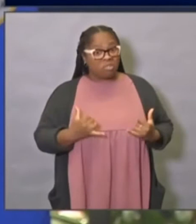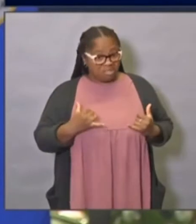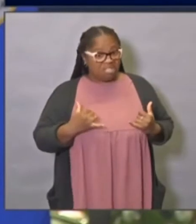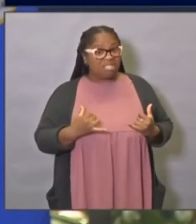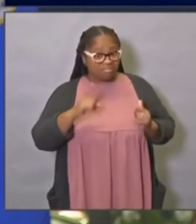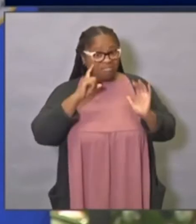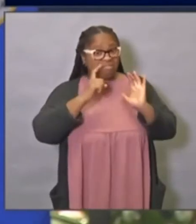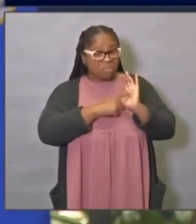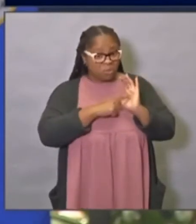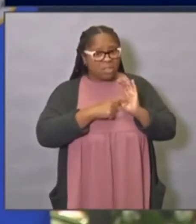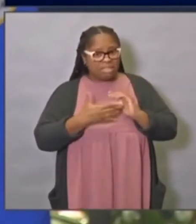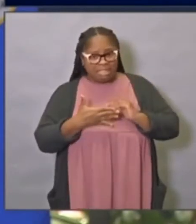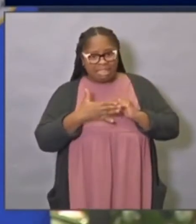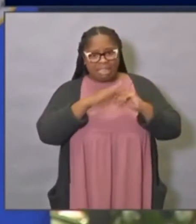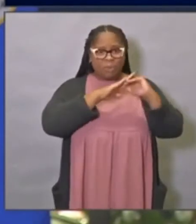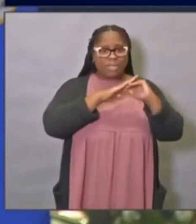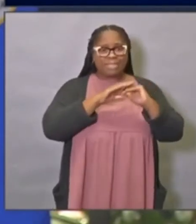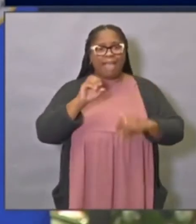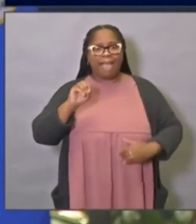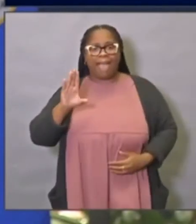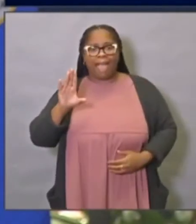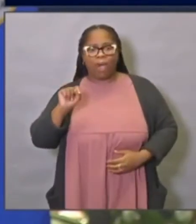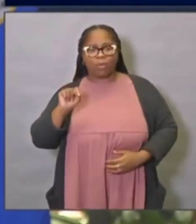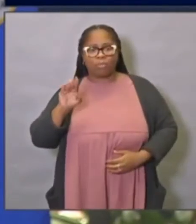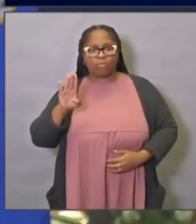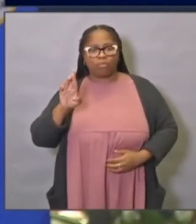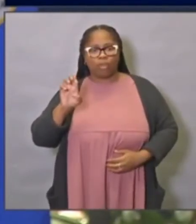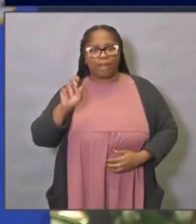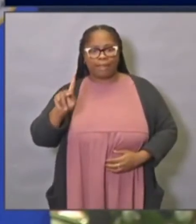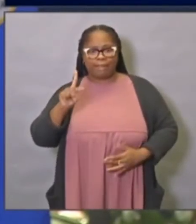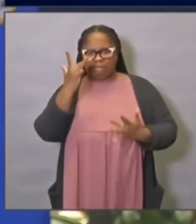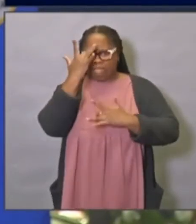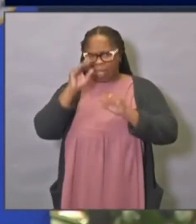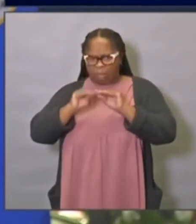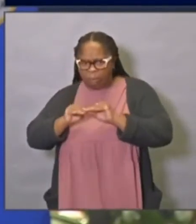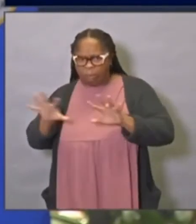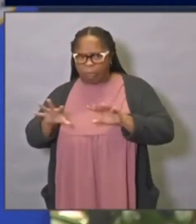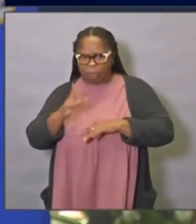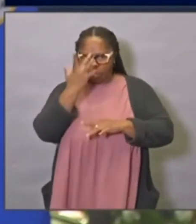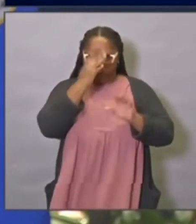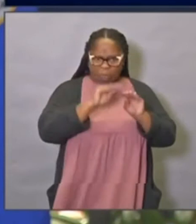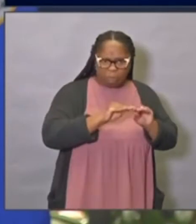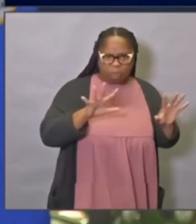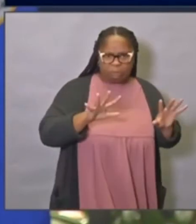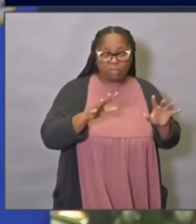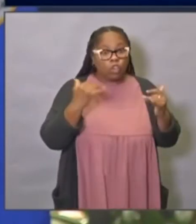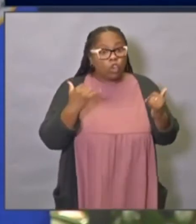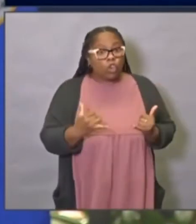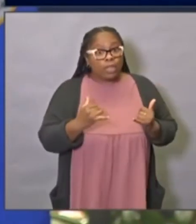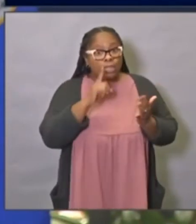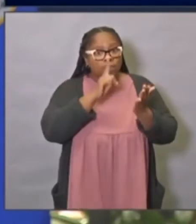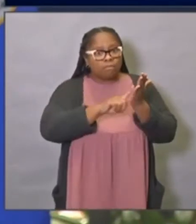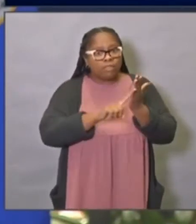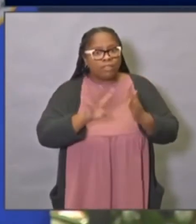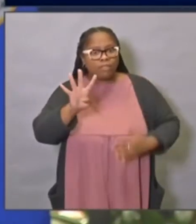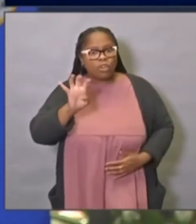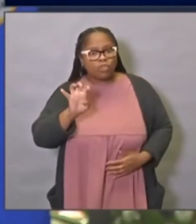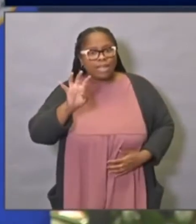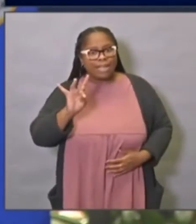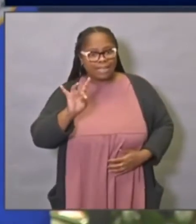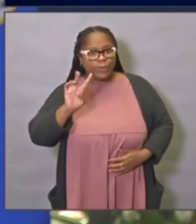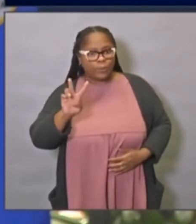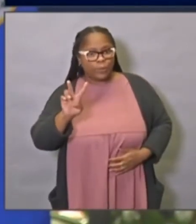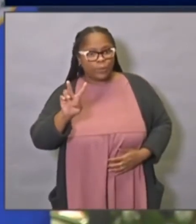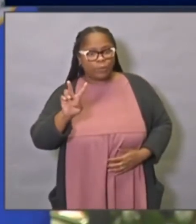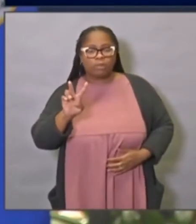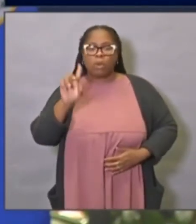increase in our outbreak investigations, and we now have 482 ongoing investigations. We have closed